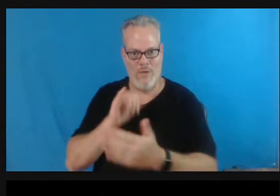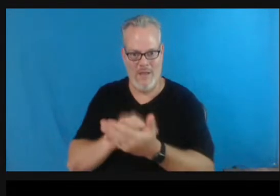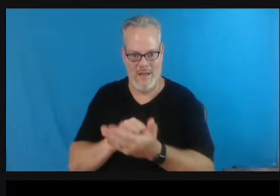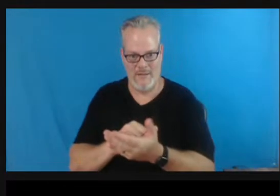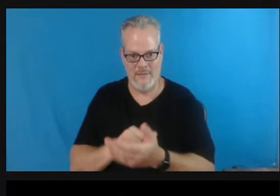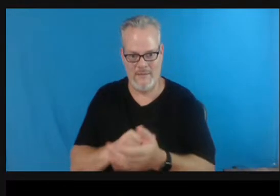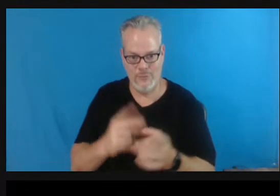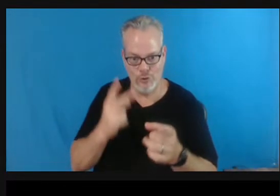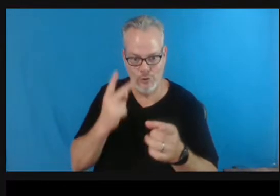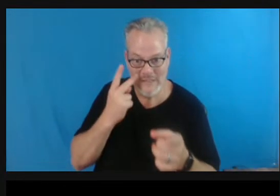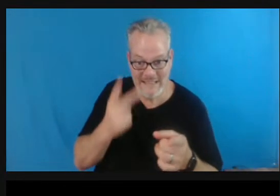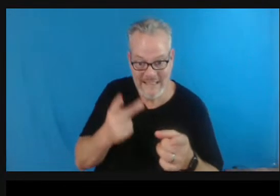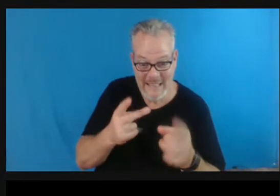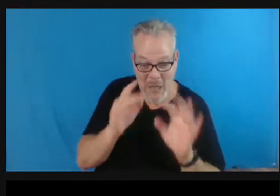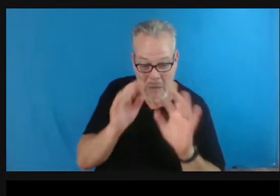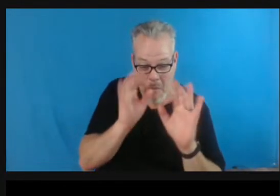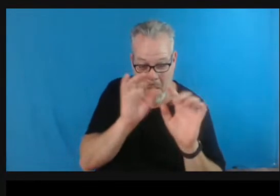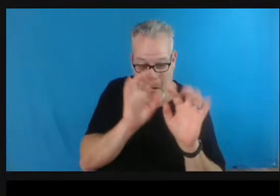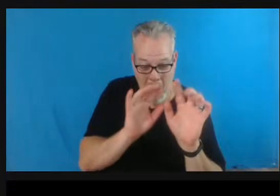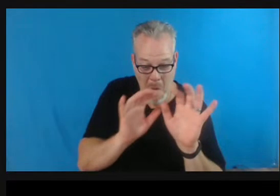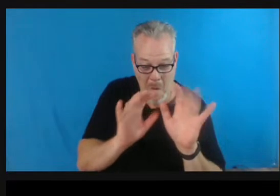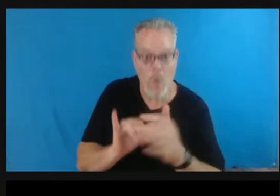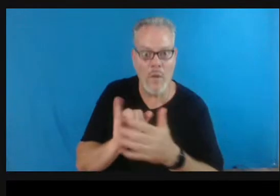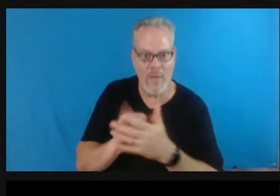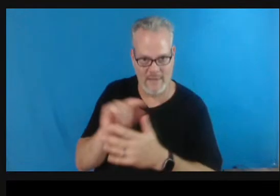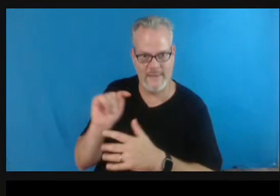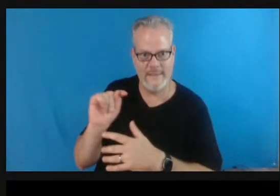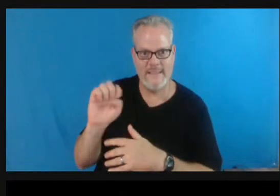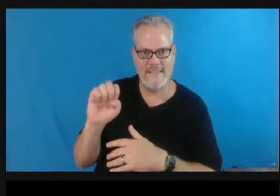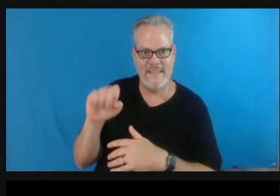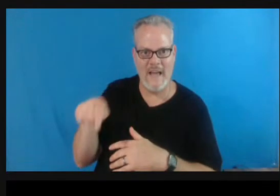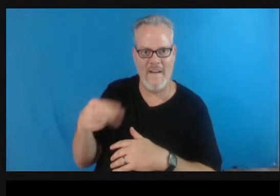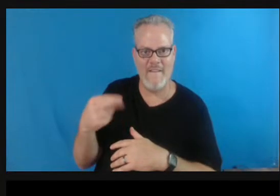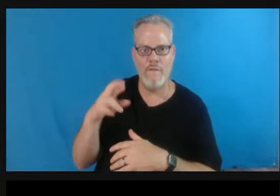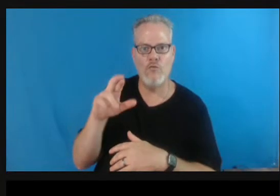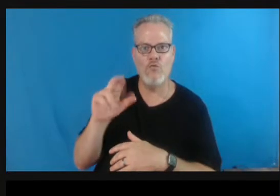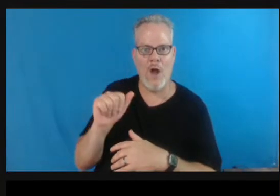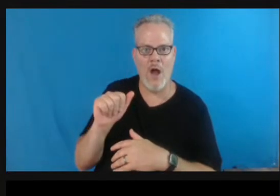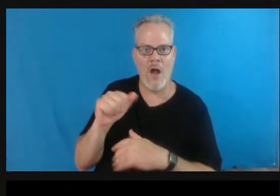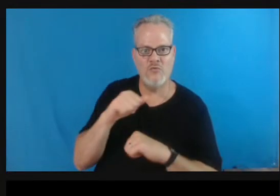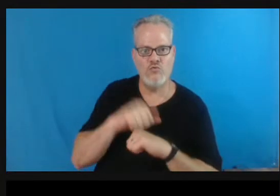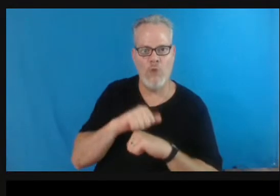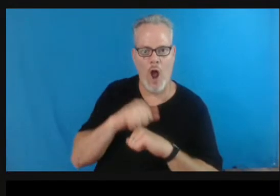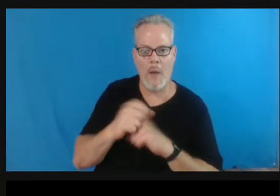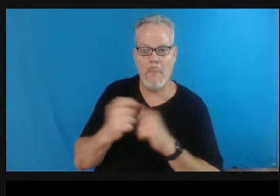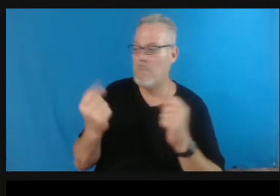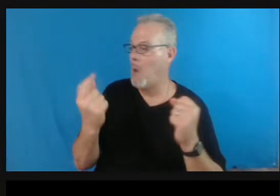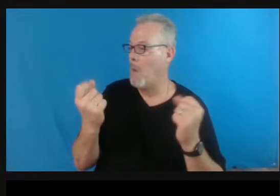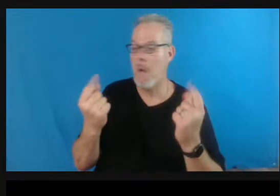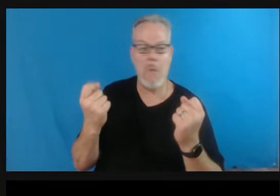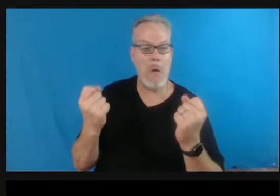of the tephra fallout, a little bit more tailing to the south here, right?